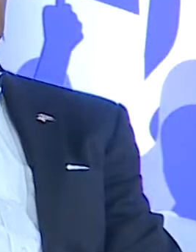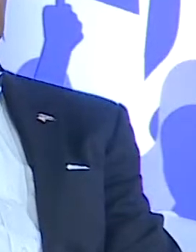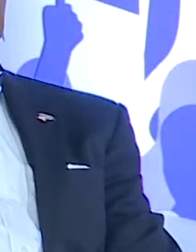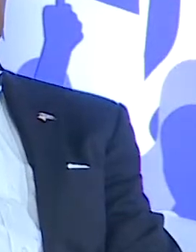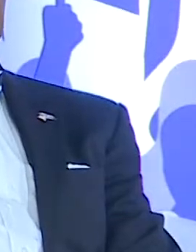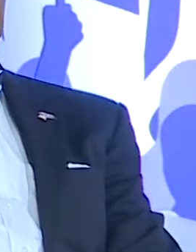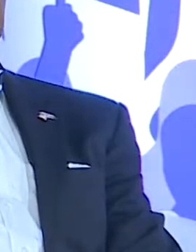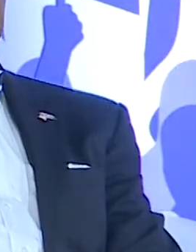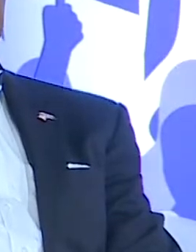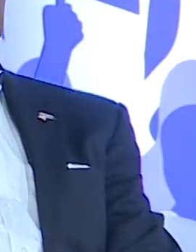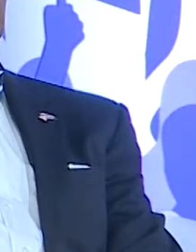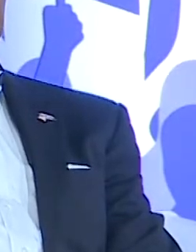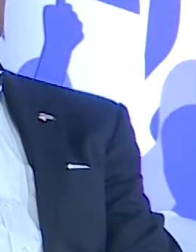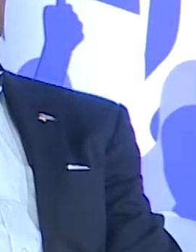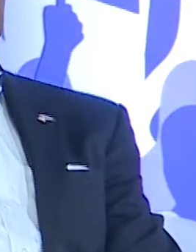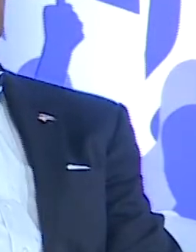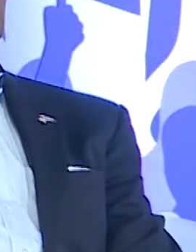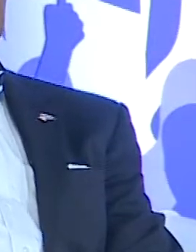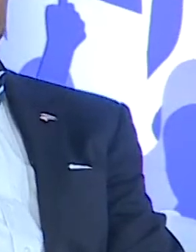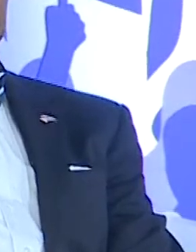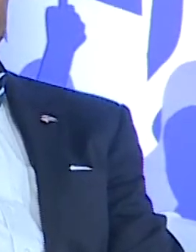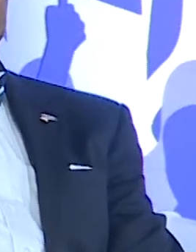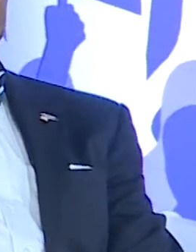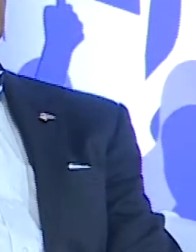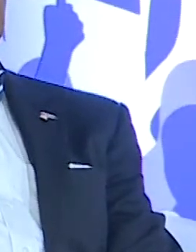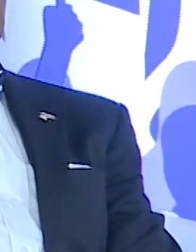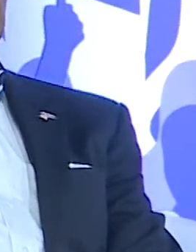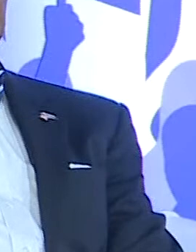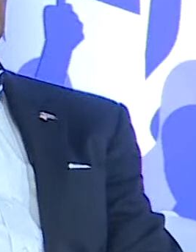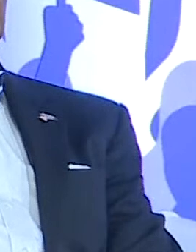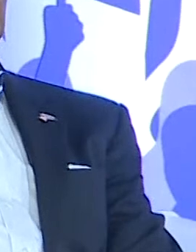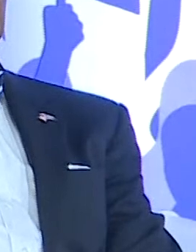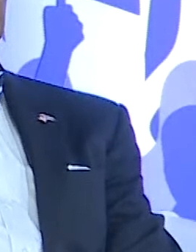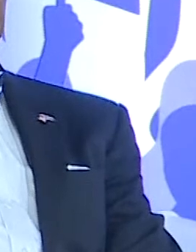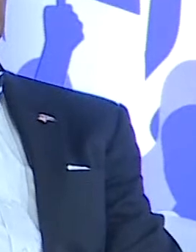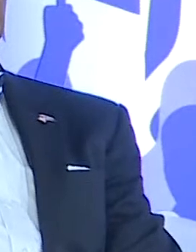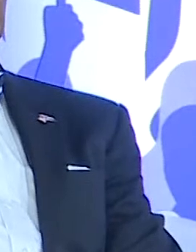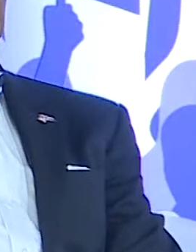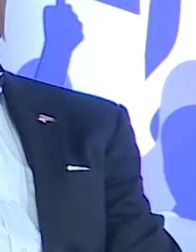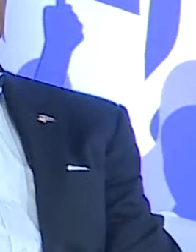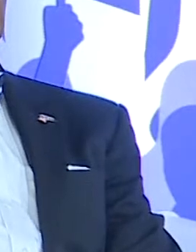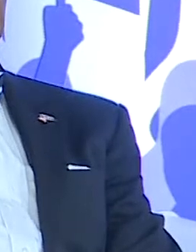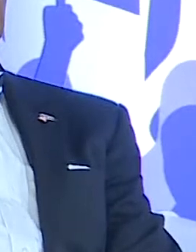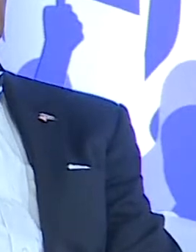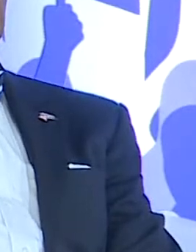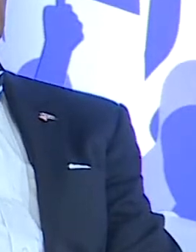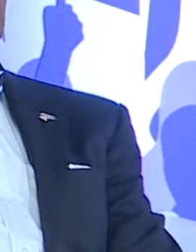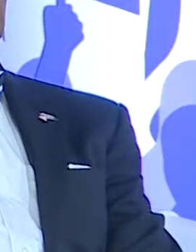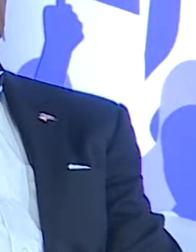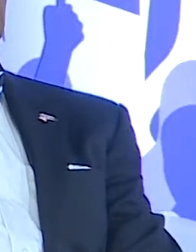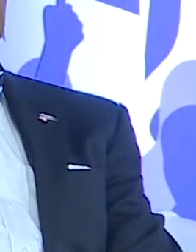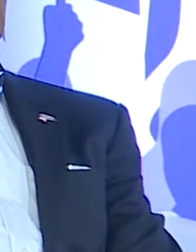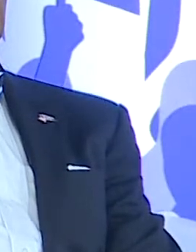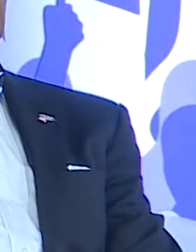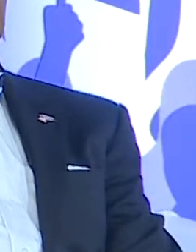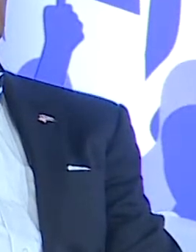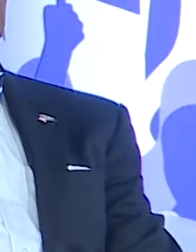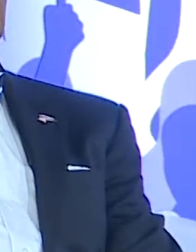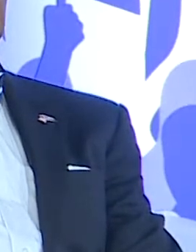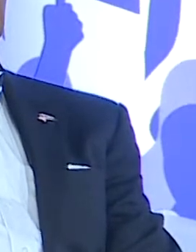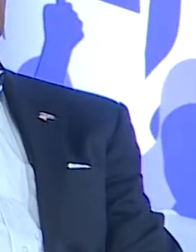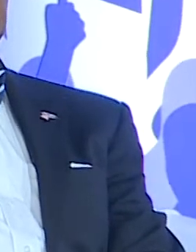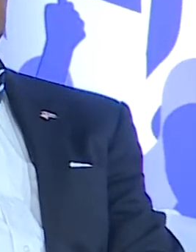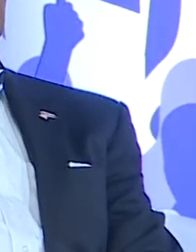of Namibia, by former President Pohamba for her outstanding contribution to the socio-economic development of her country,